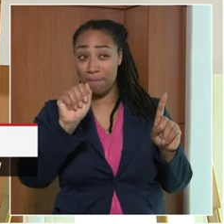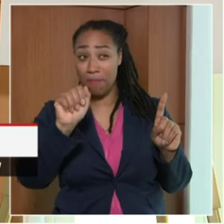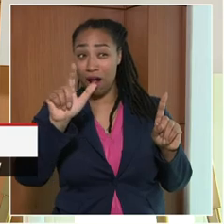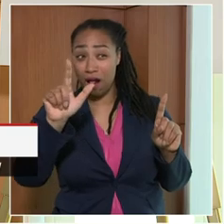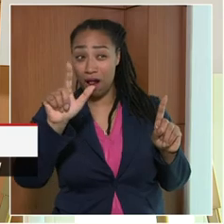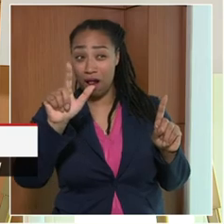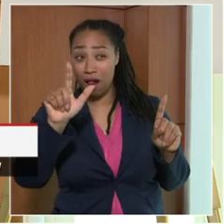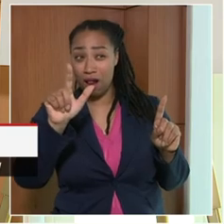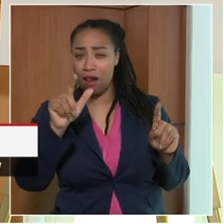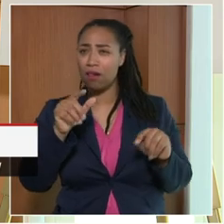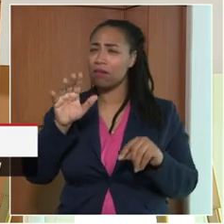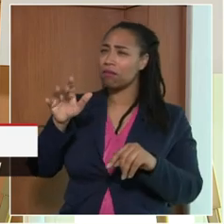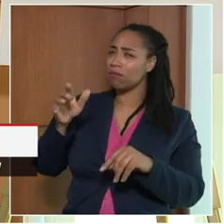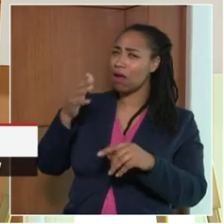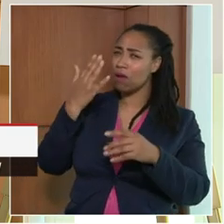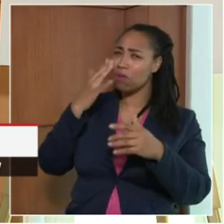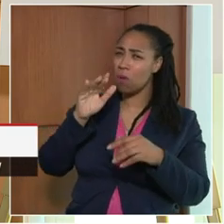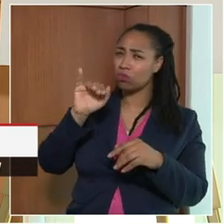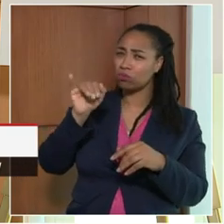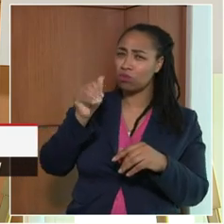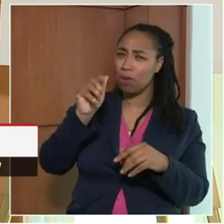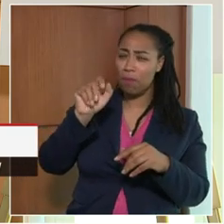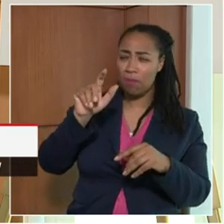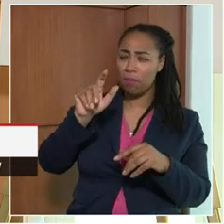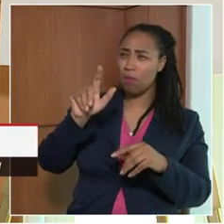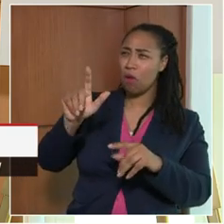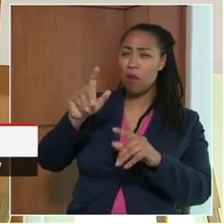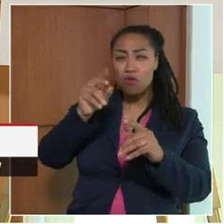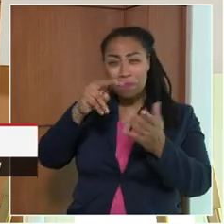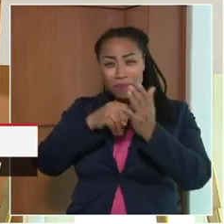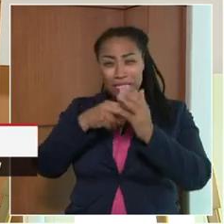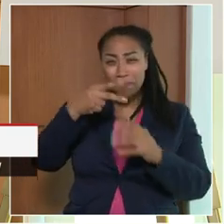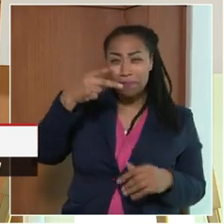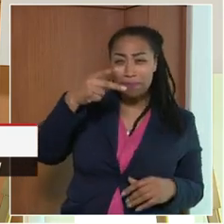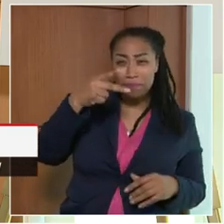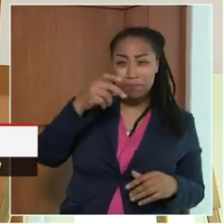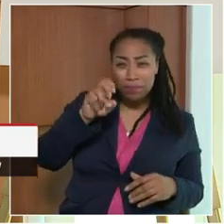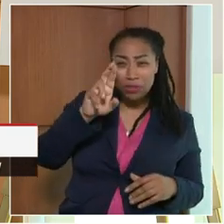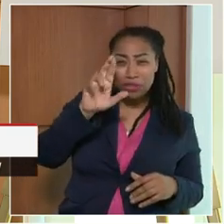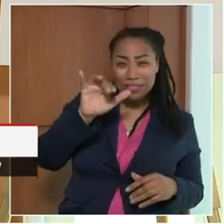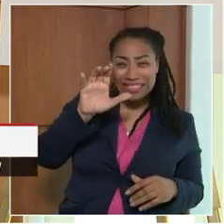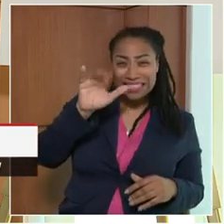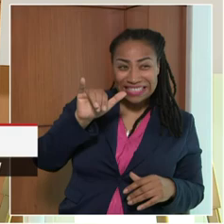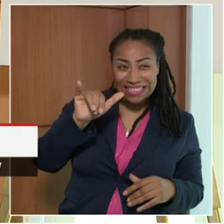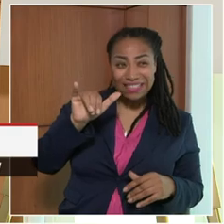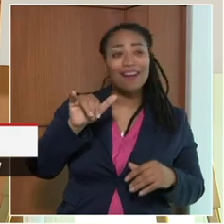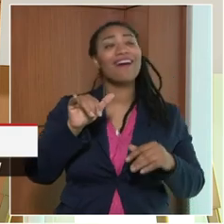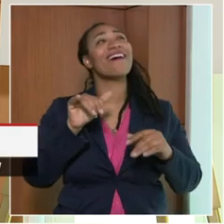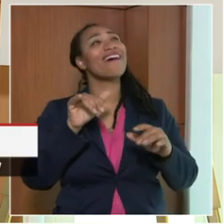Percy being I still call him that to this day, his mom calls him Percy, but Percy became a mini moker.